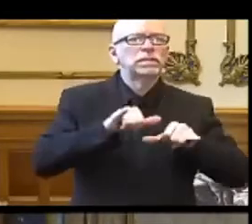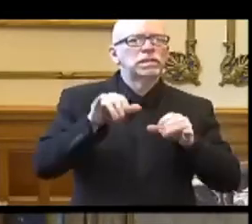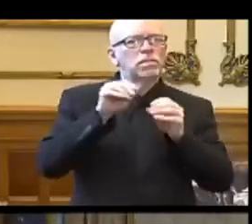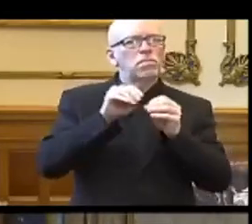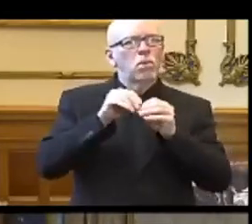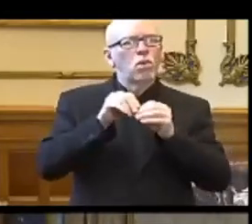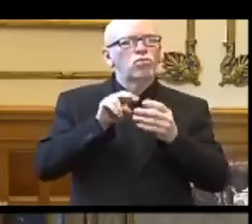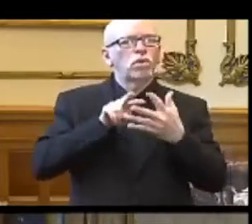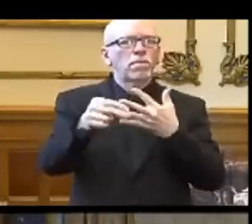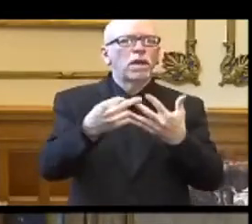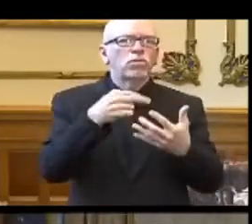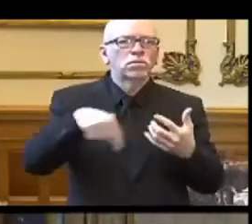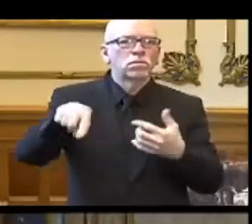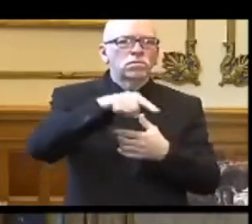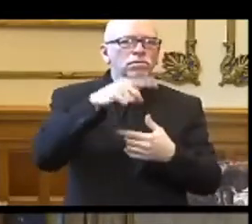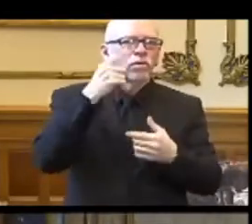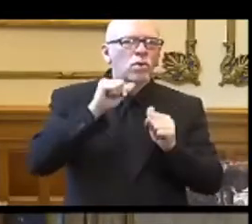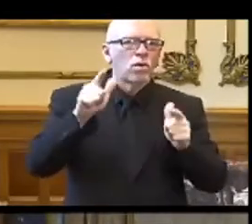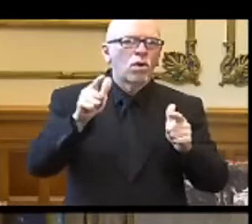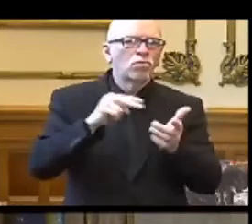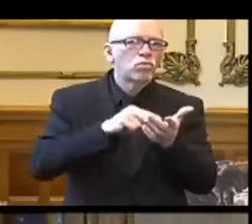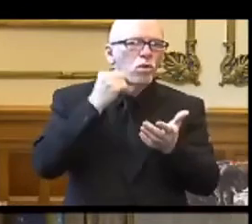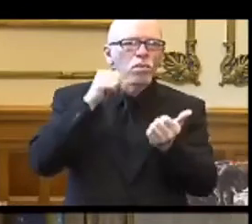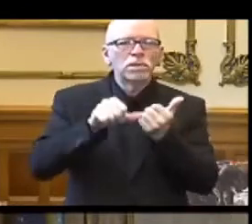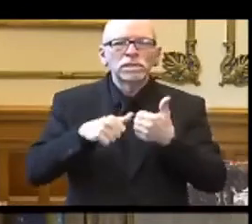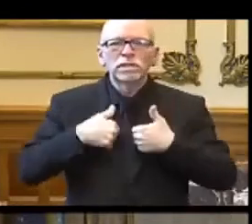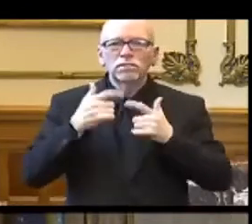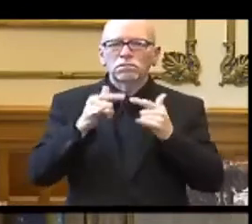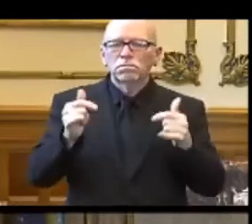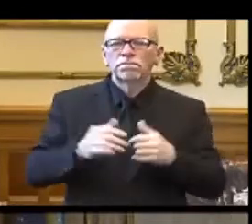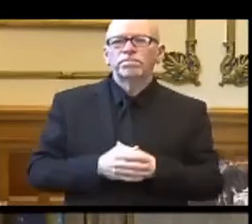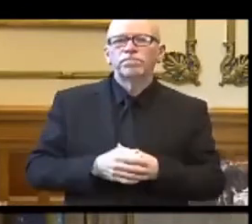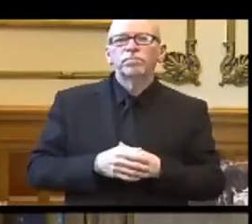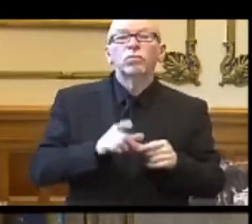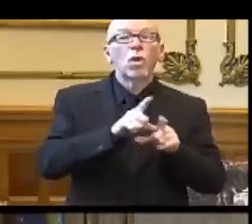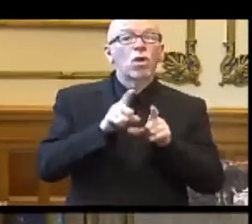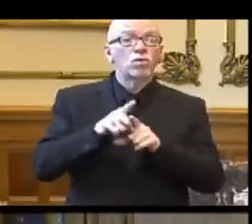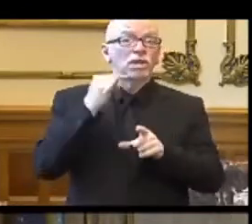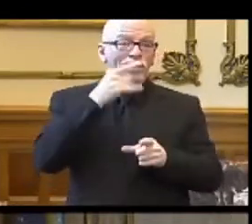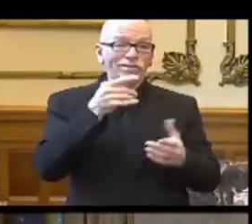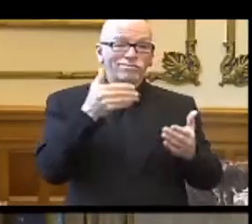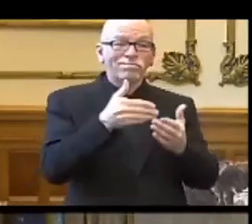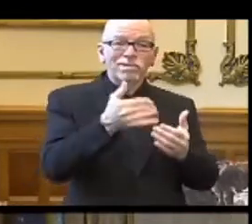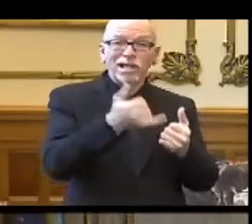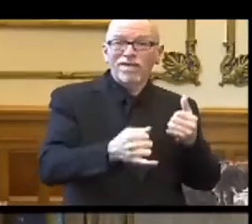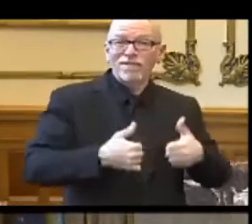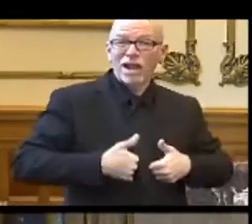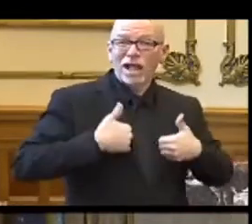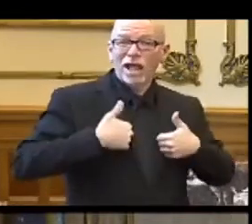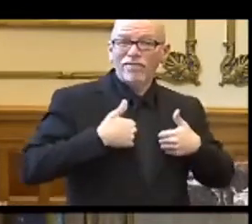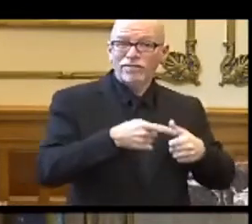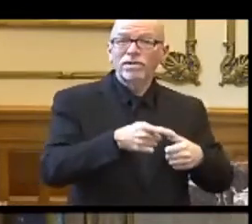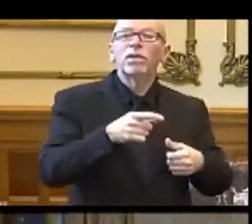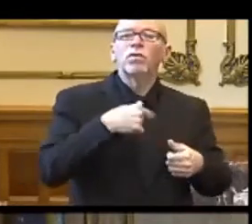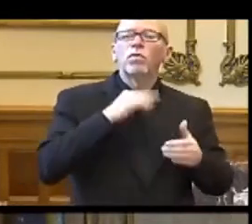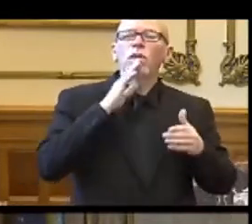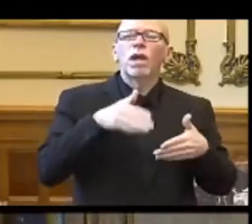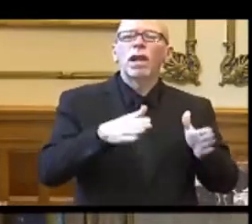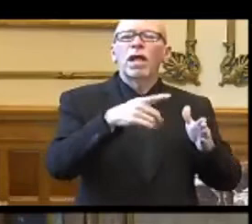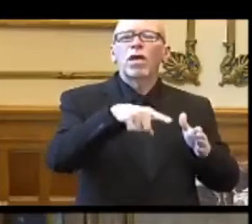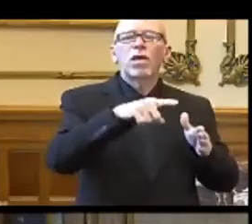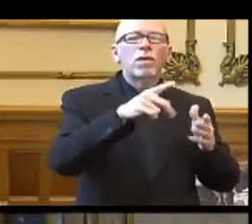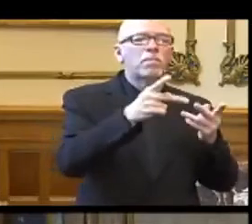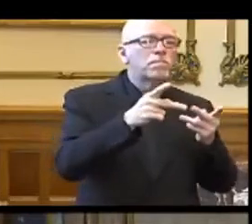facilities across the state. We also have issued new guidance for end-of-life situations to allow more facilities and